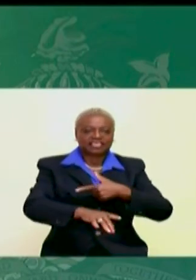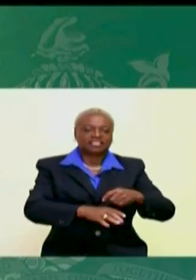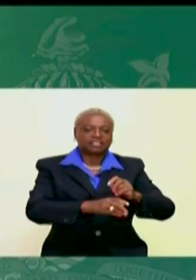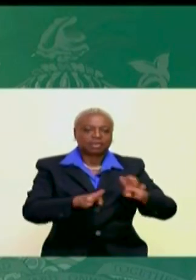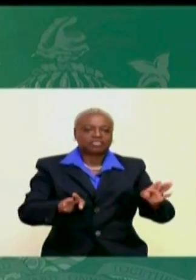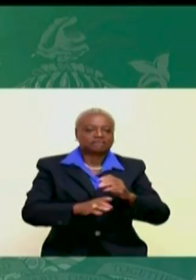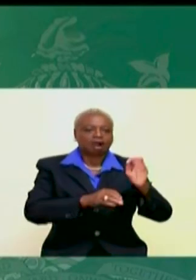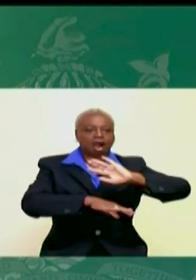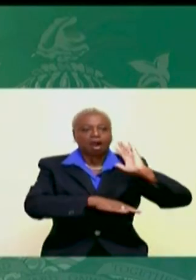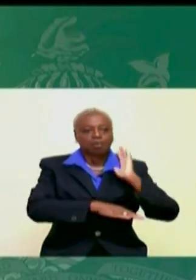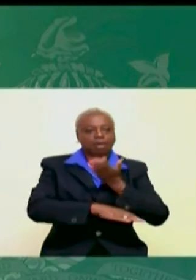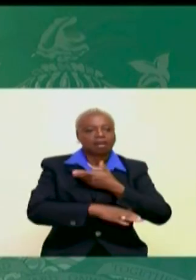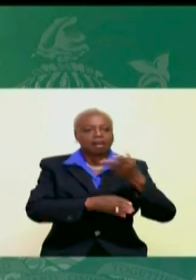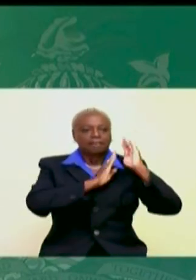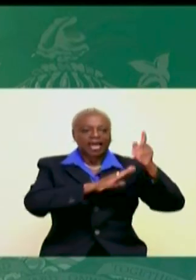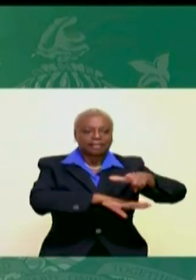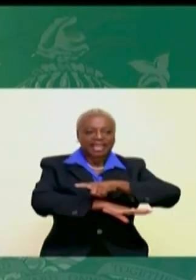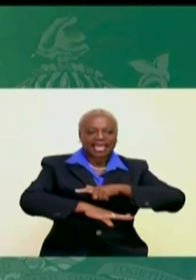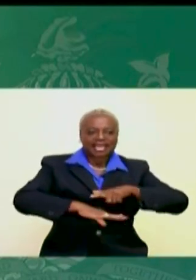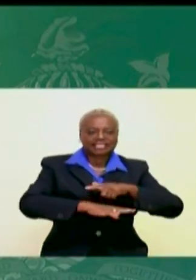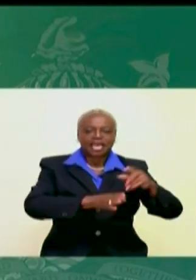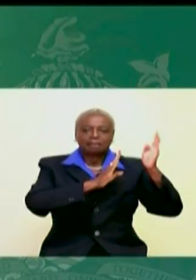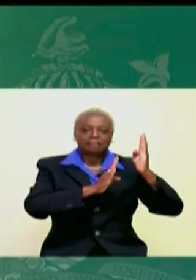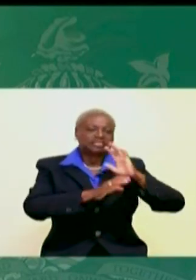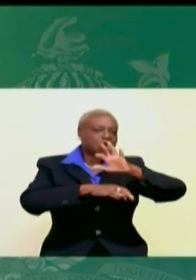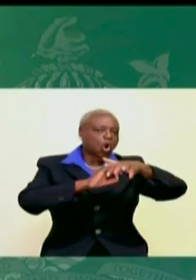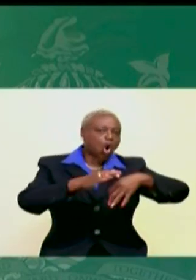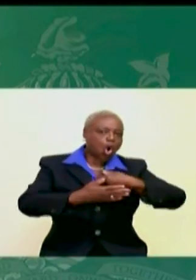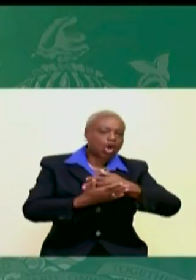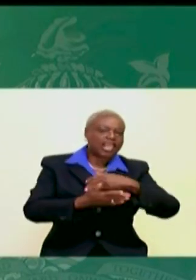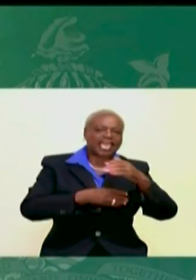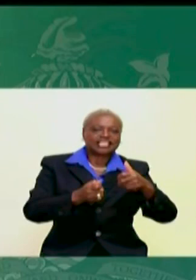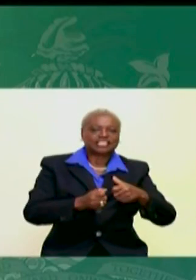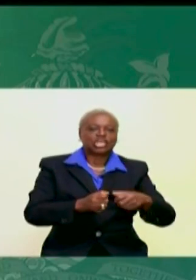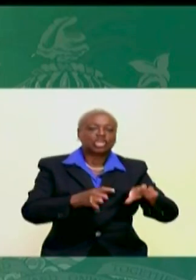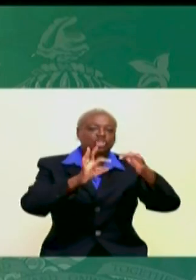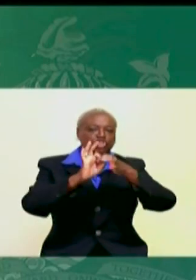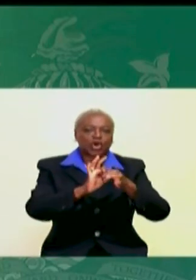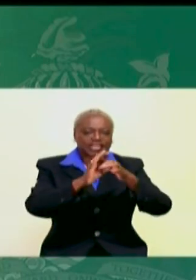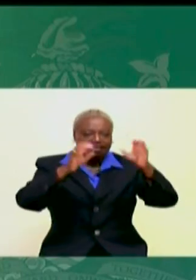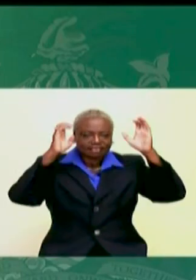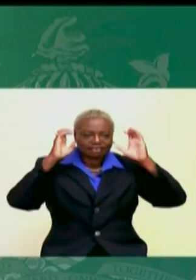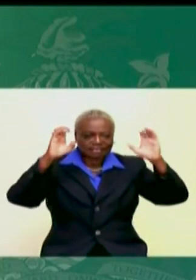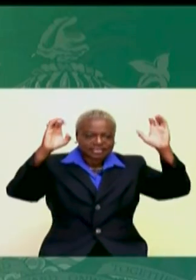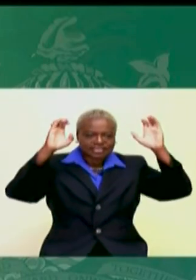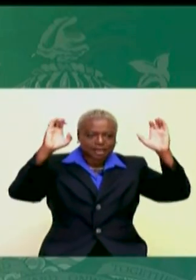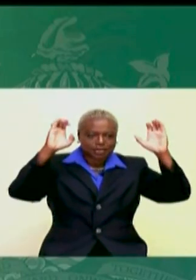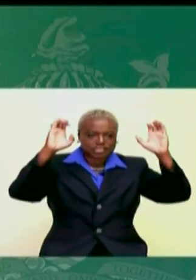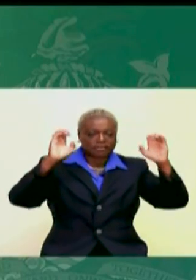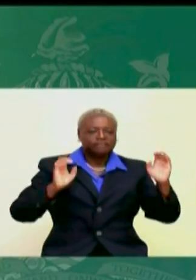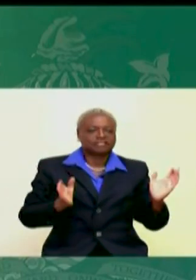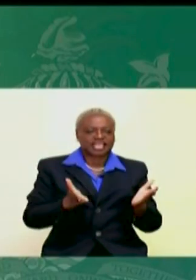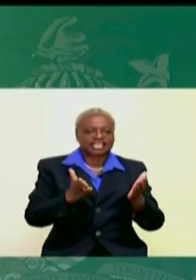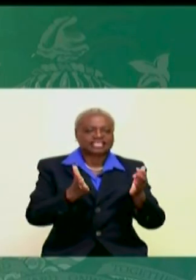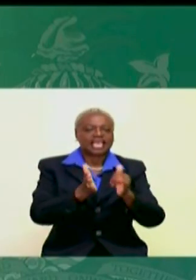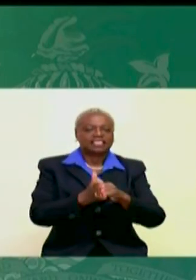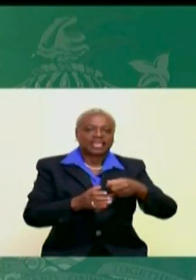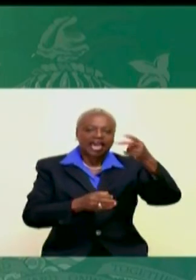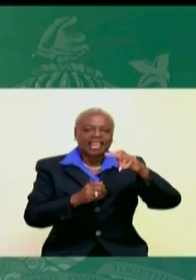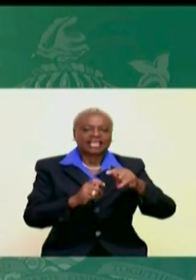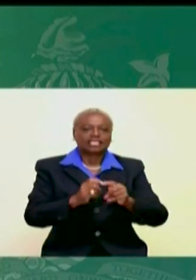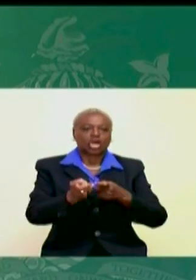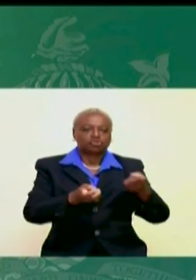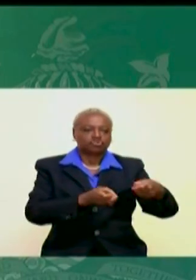Bahama land, Bahamians of all ages have joined in celebration with events that highlight the significant contributions